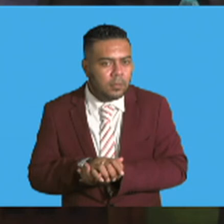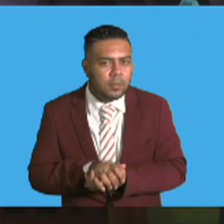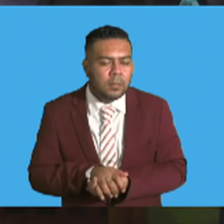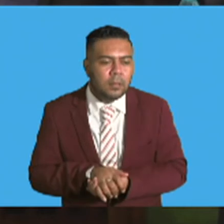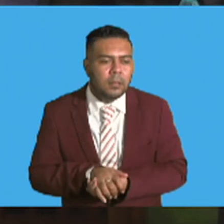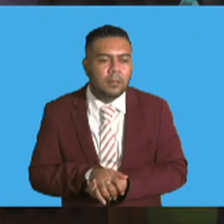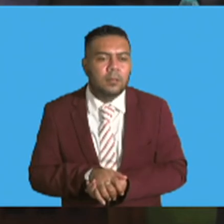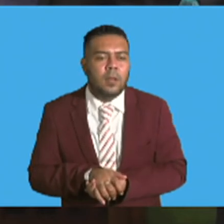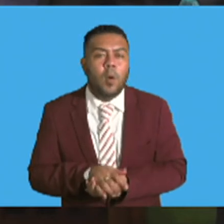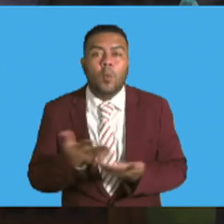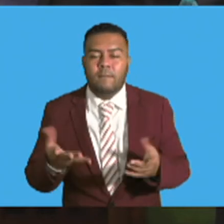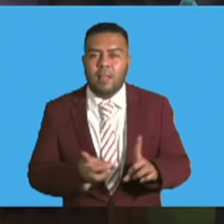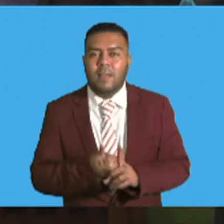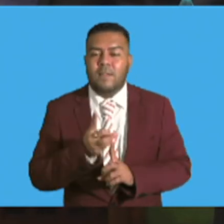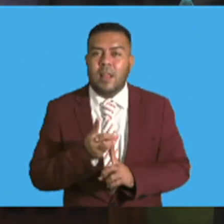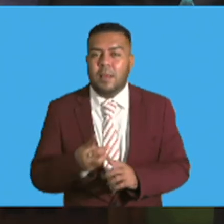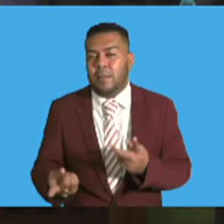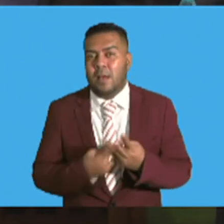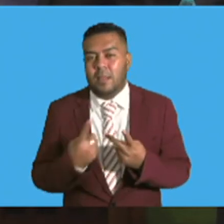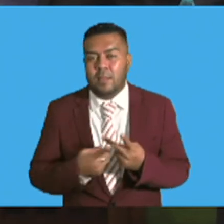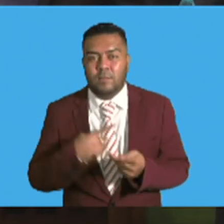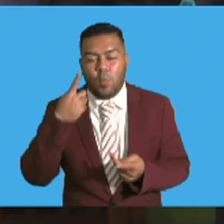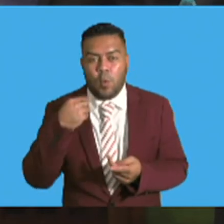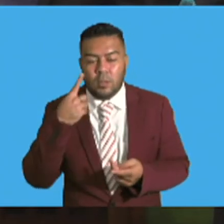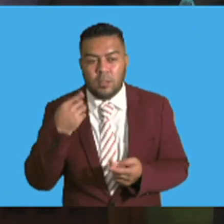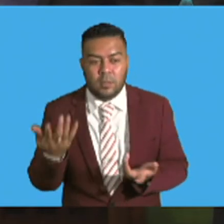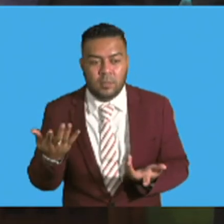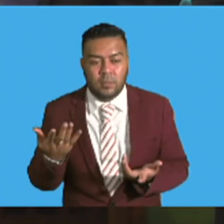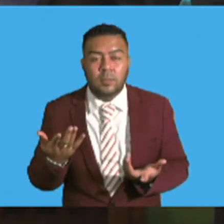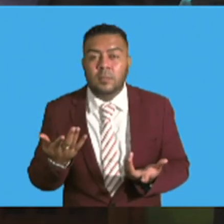we have developed adequate source of water should there be a drought,